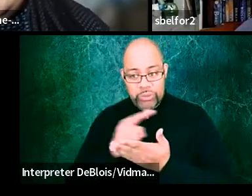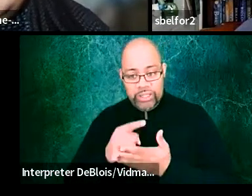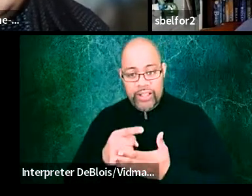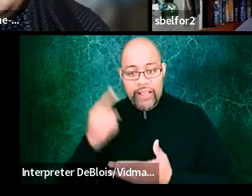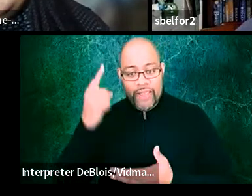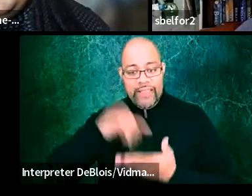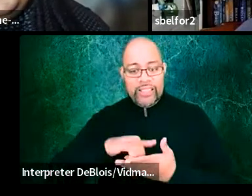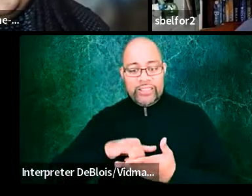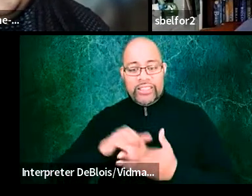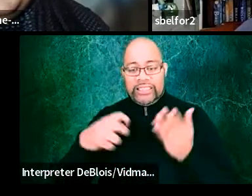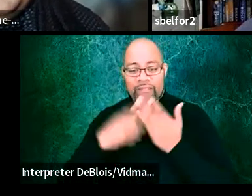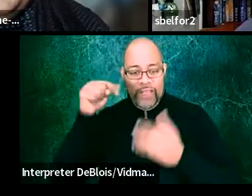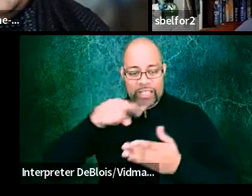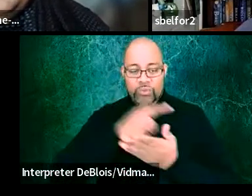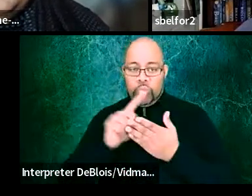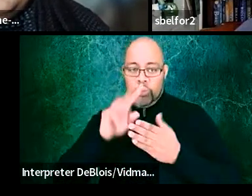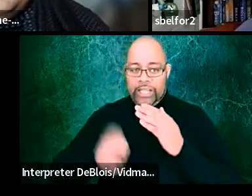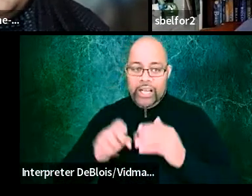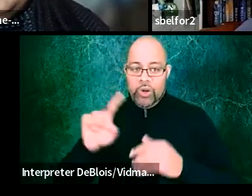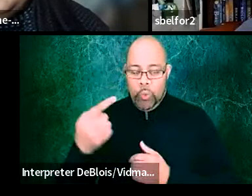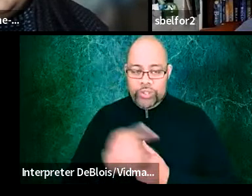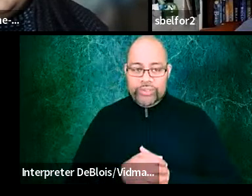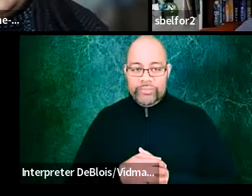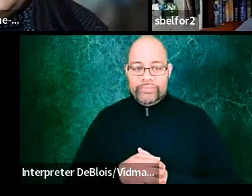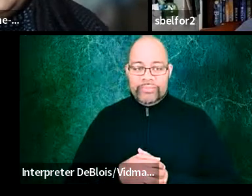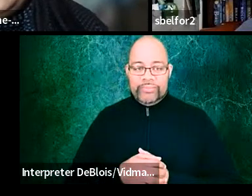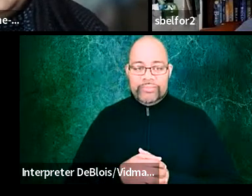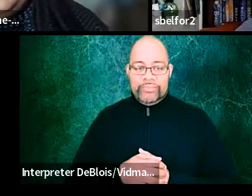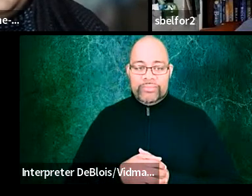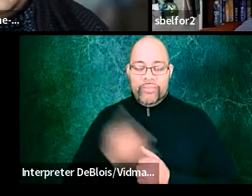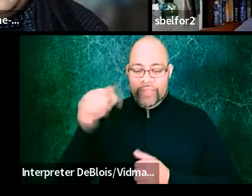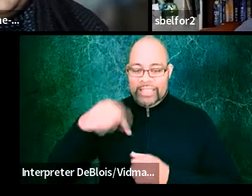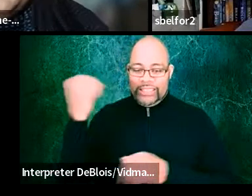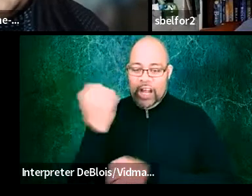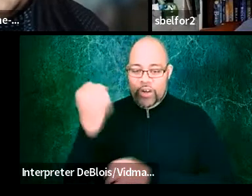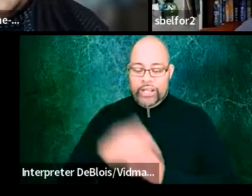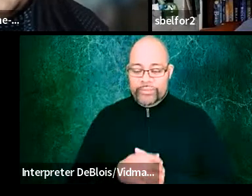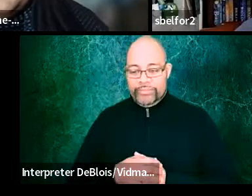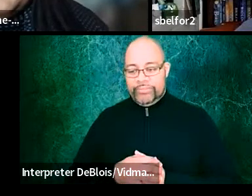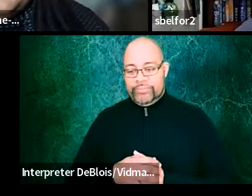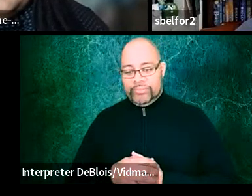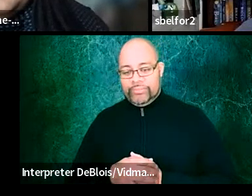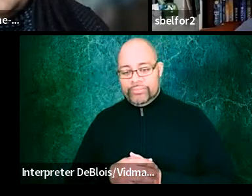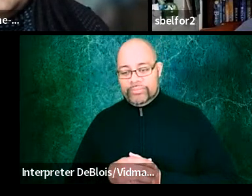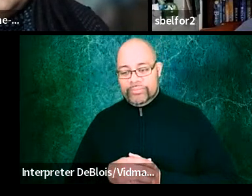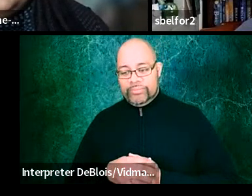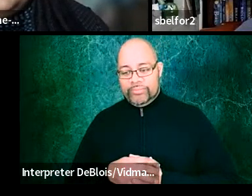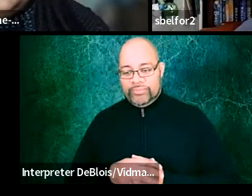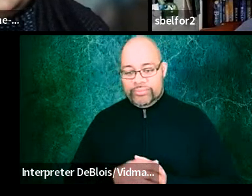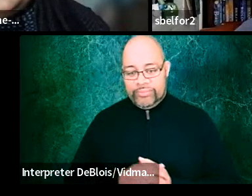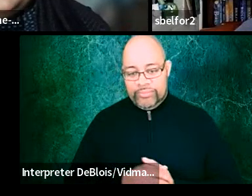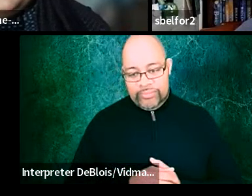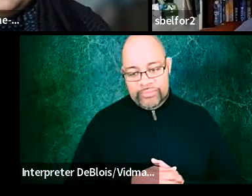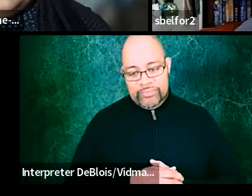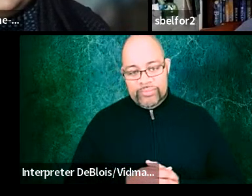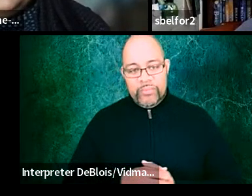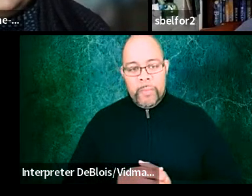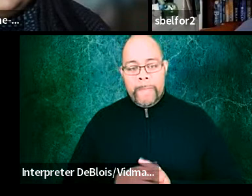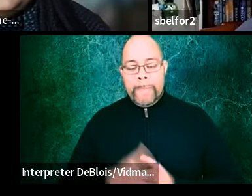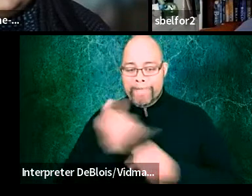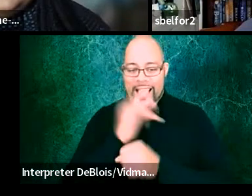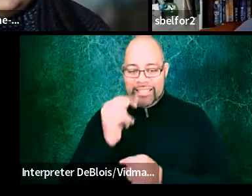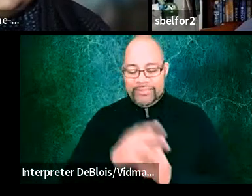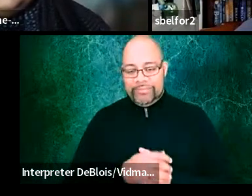I believe the ticket is for this weekend for Okay. There's the Saturday time ticket slot. Okay, got it.